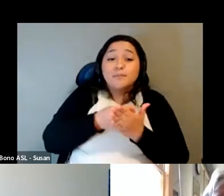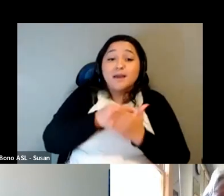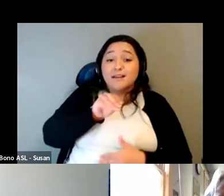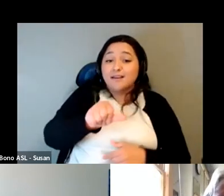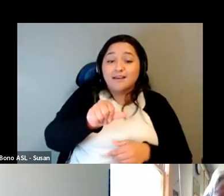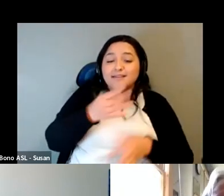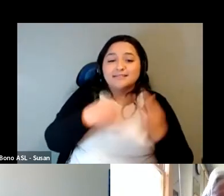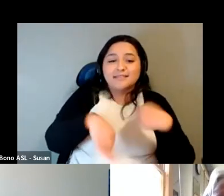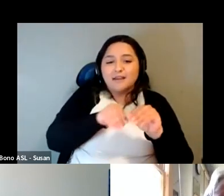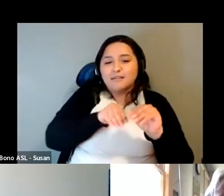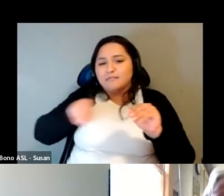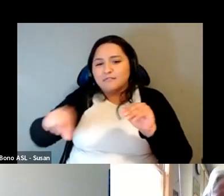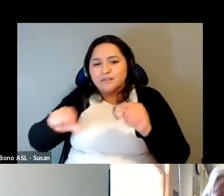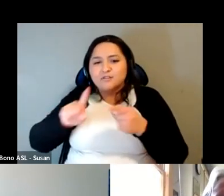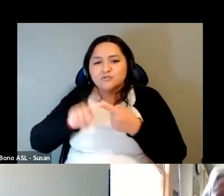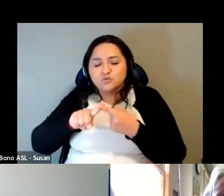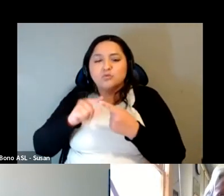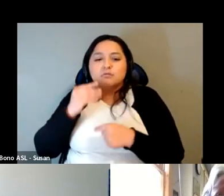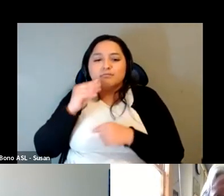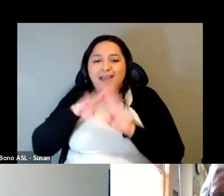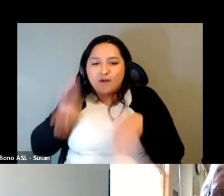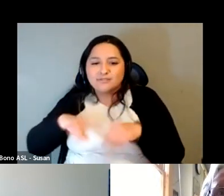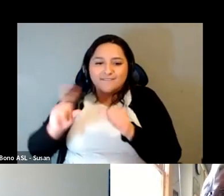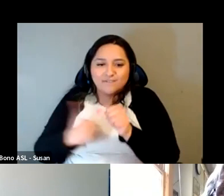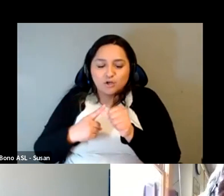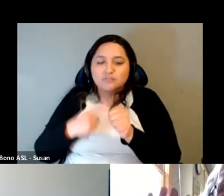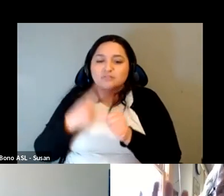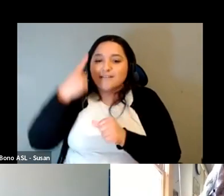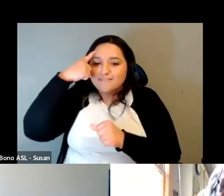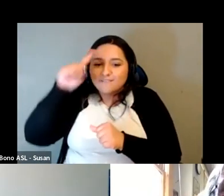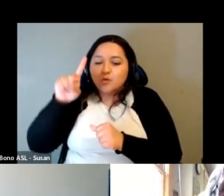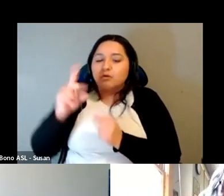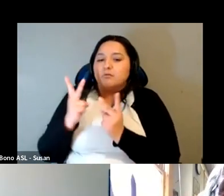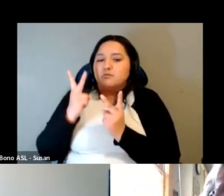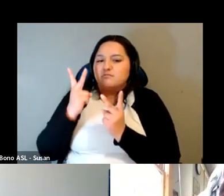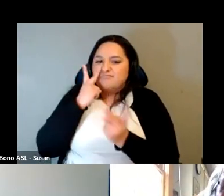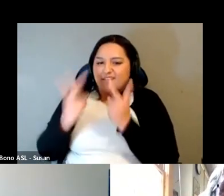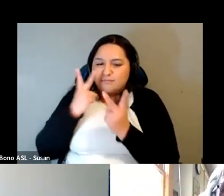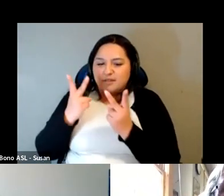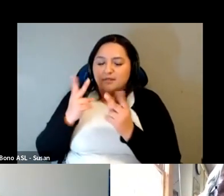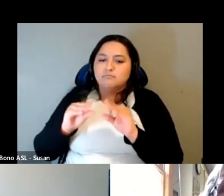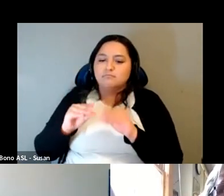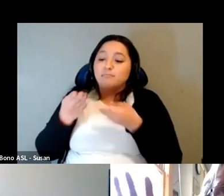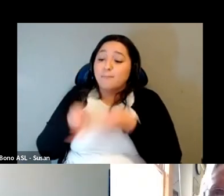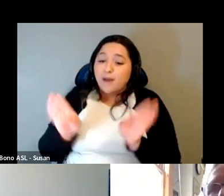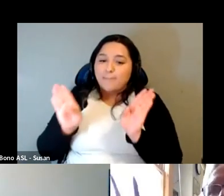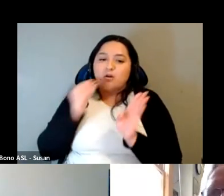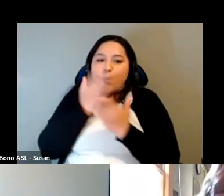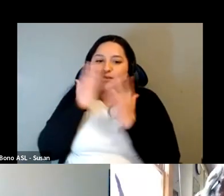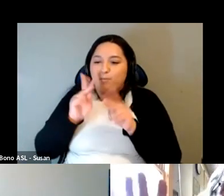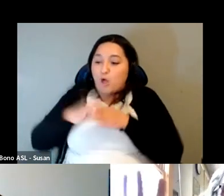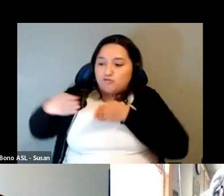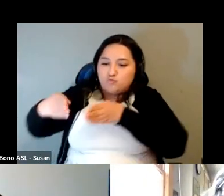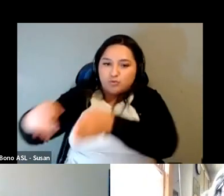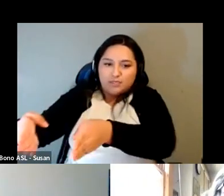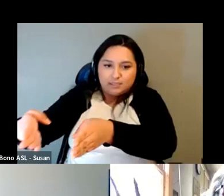doing housing first chronic homeless initiatives for visibly public unhoused community members. And then they